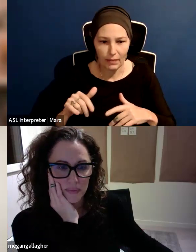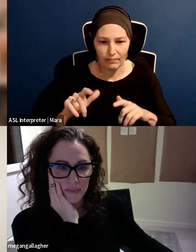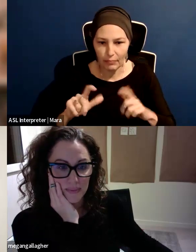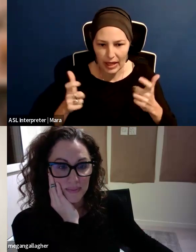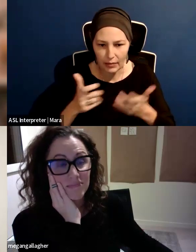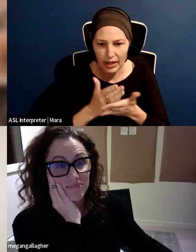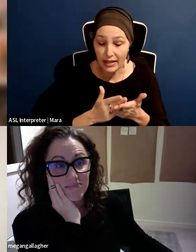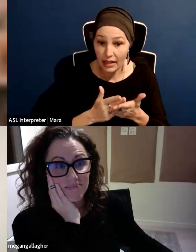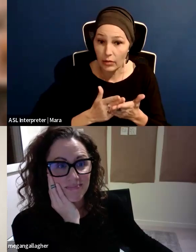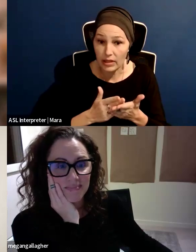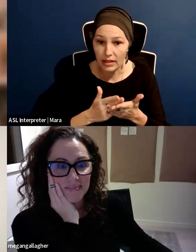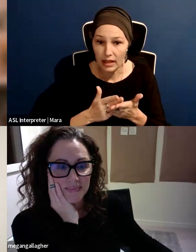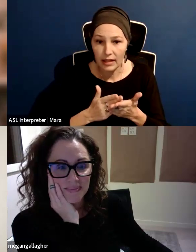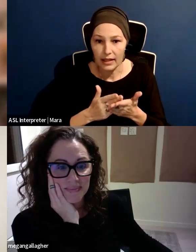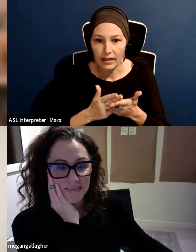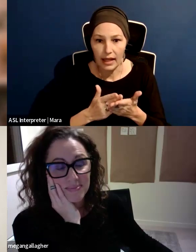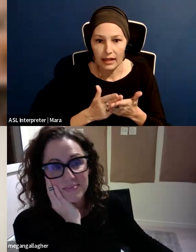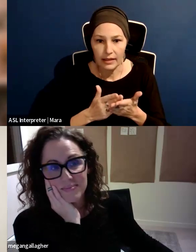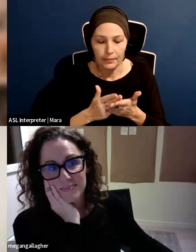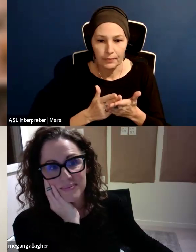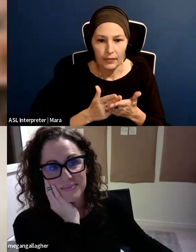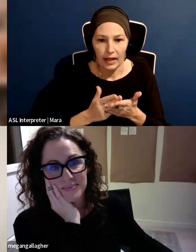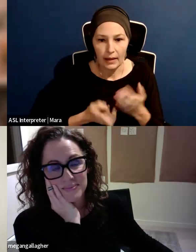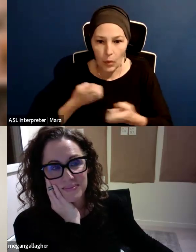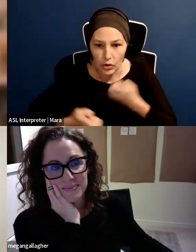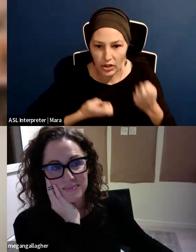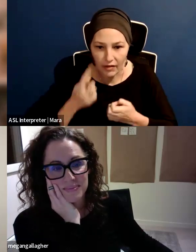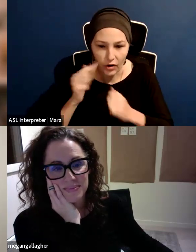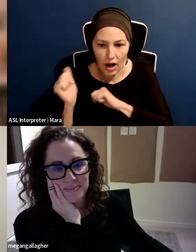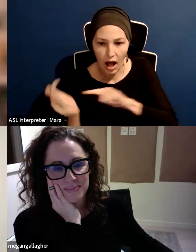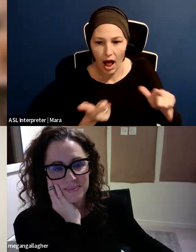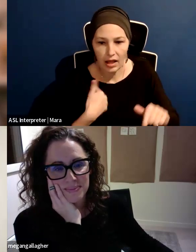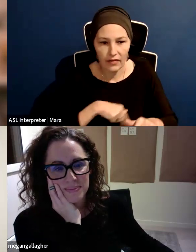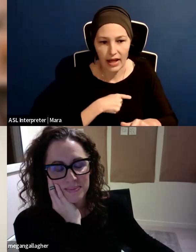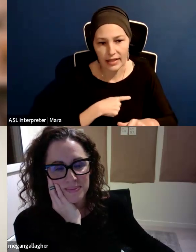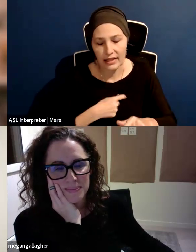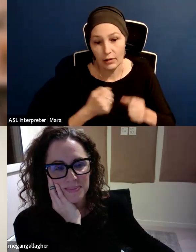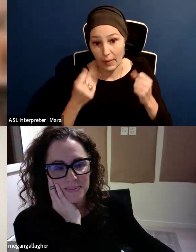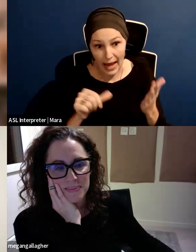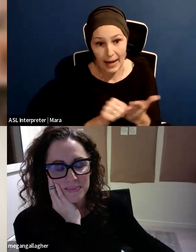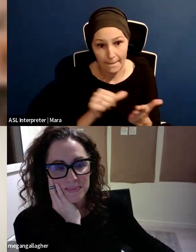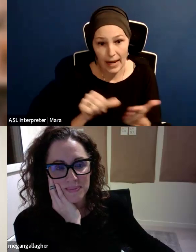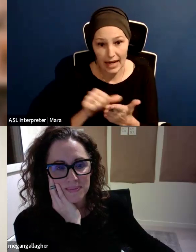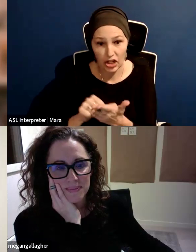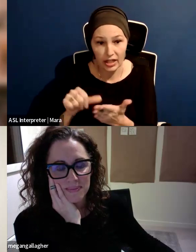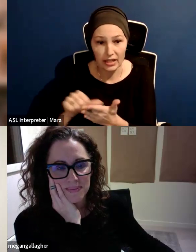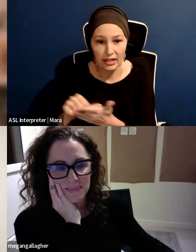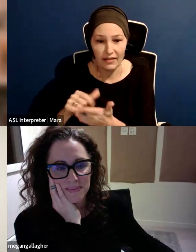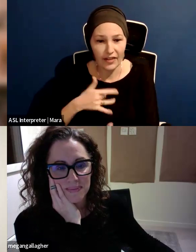And it did feel like doing a play on screen in like, in that richness, and also in the way that like